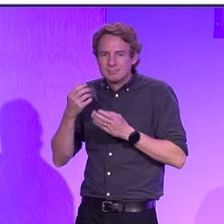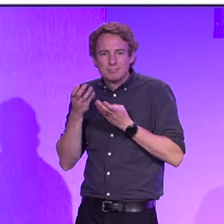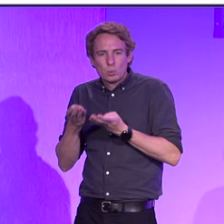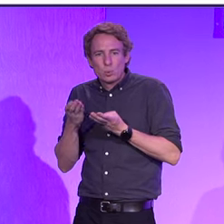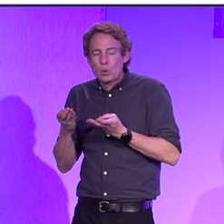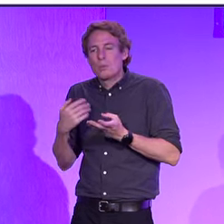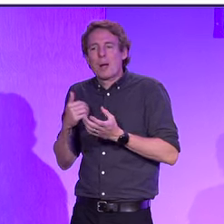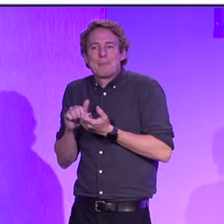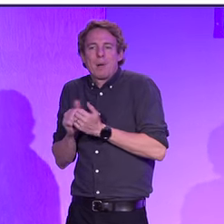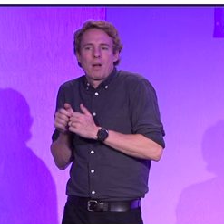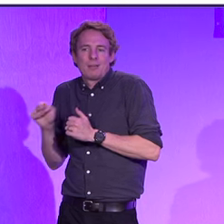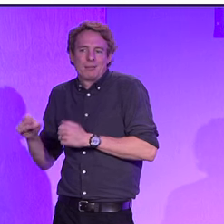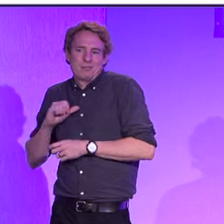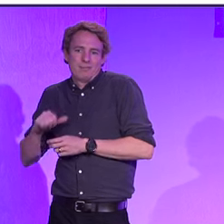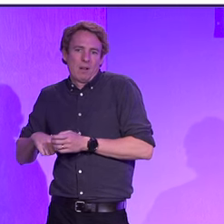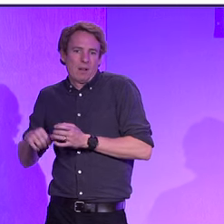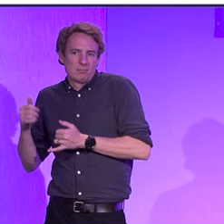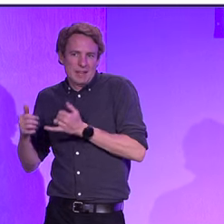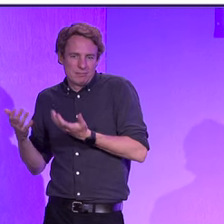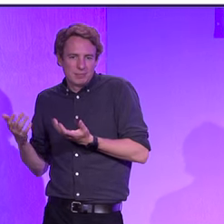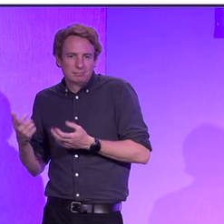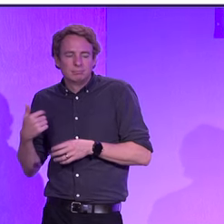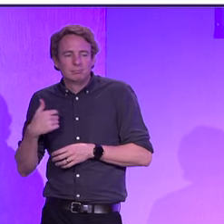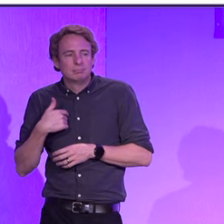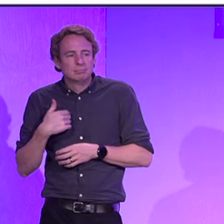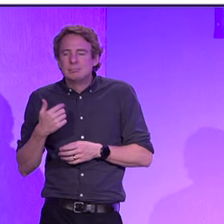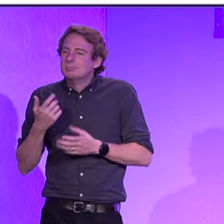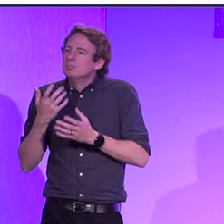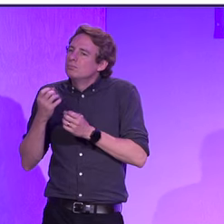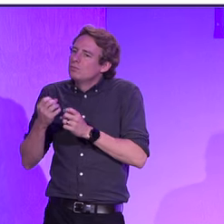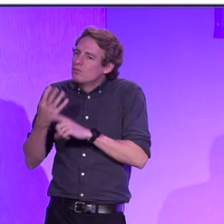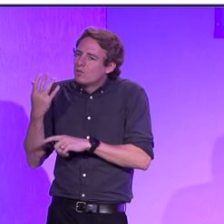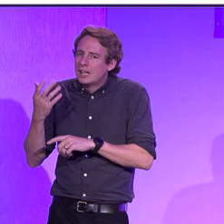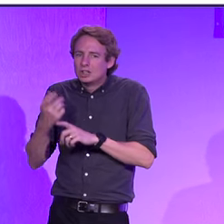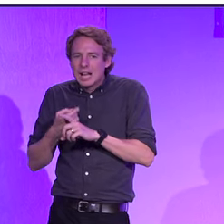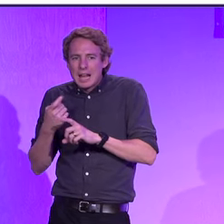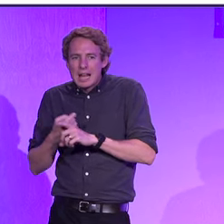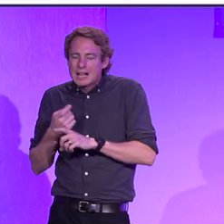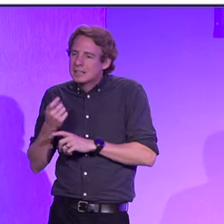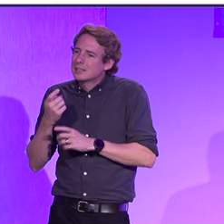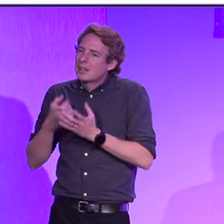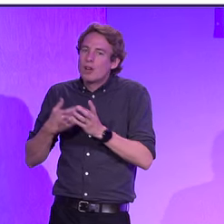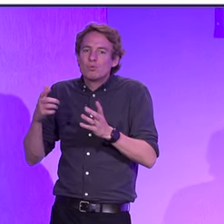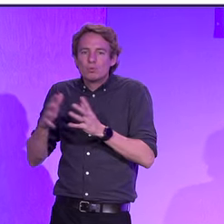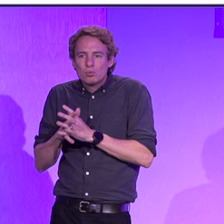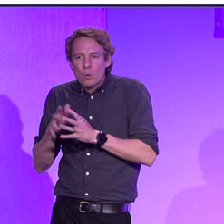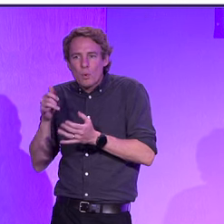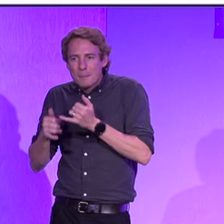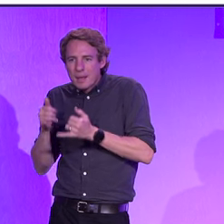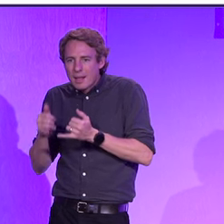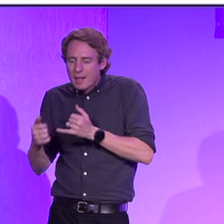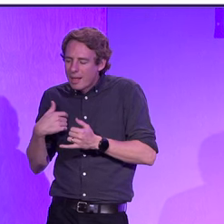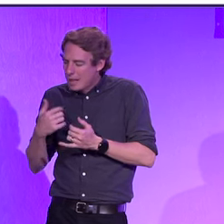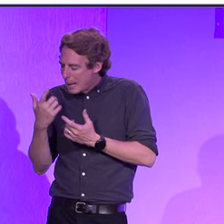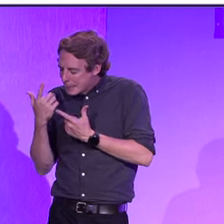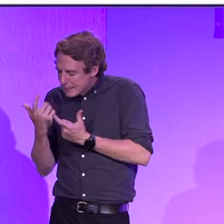dairy farmer, I was only really able to collect fresh eggs and use raw milk to bake. And I would source like wheat